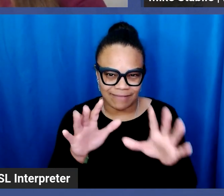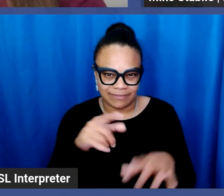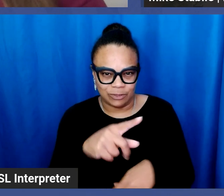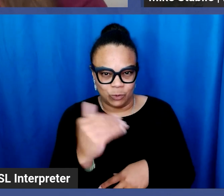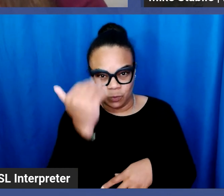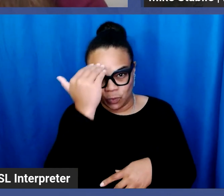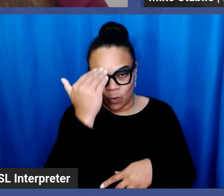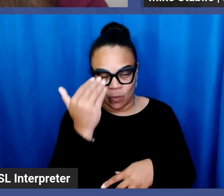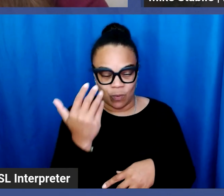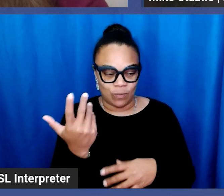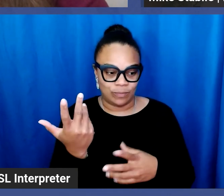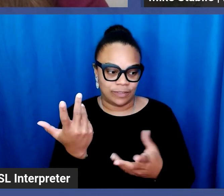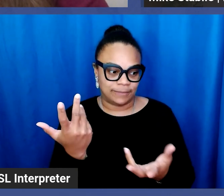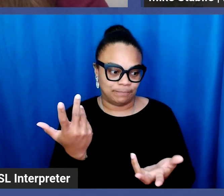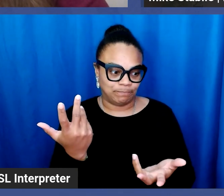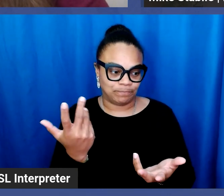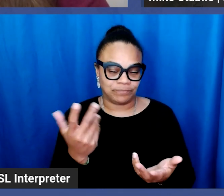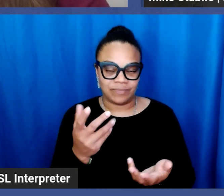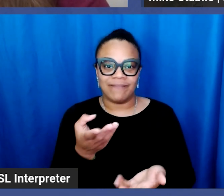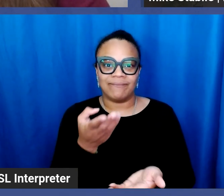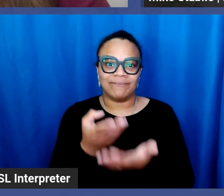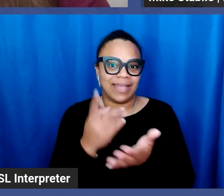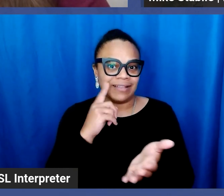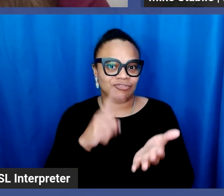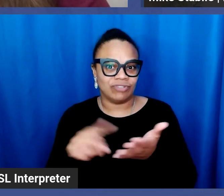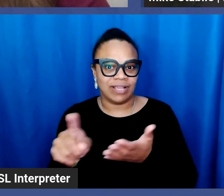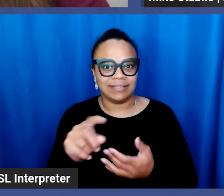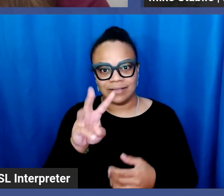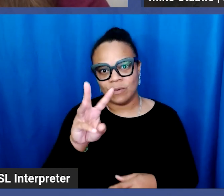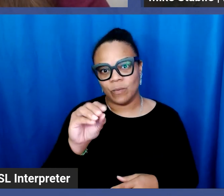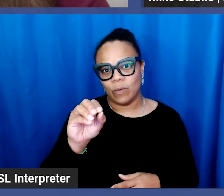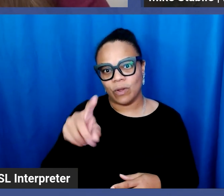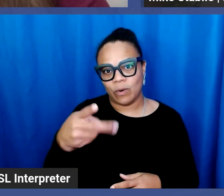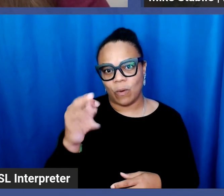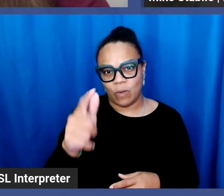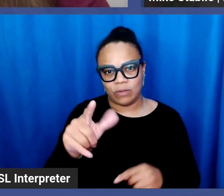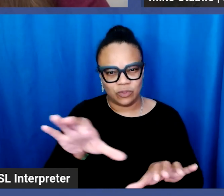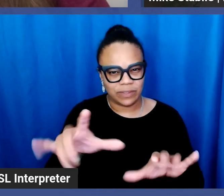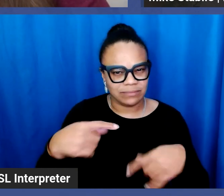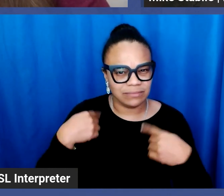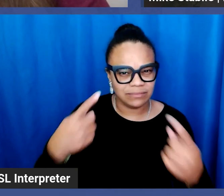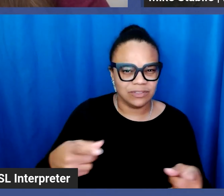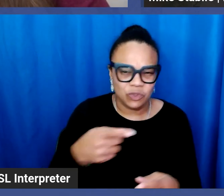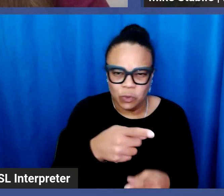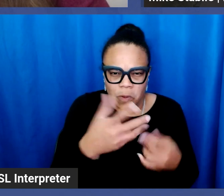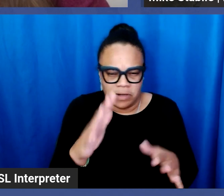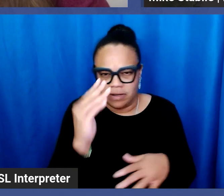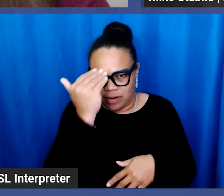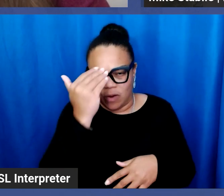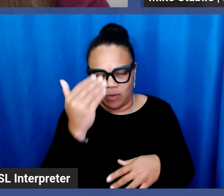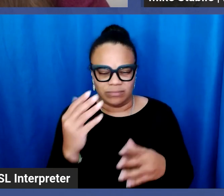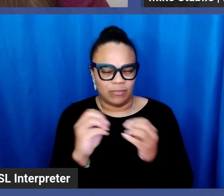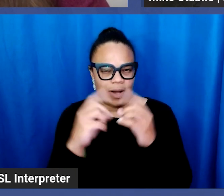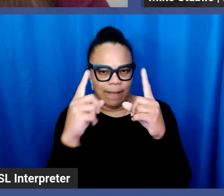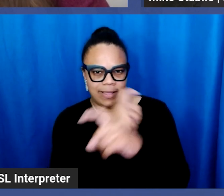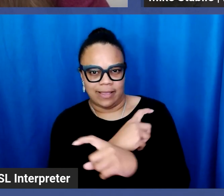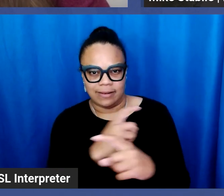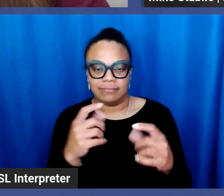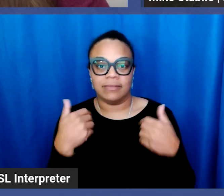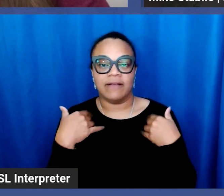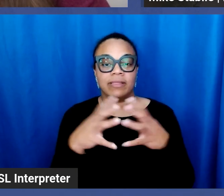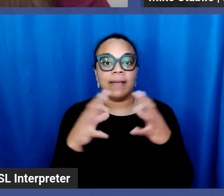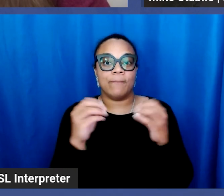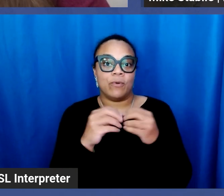from the fact checks that Woodhull has been doing, it's much more complicated. There's much more opportunity